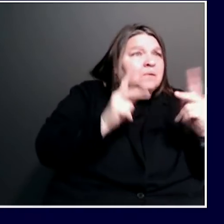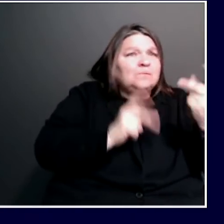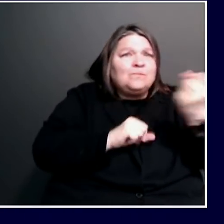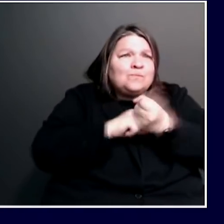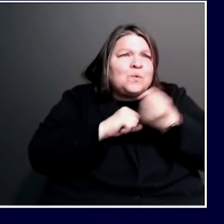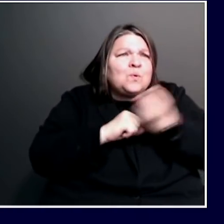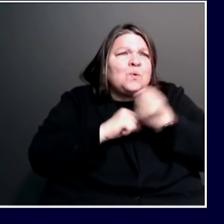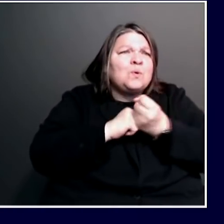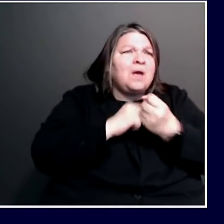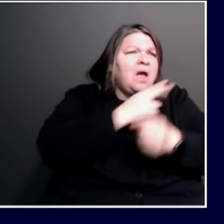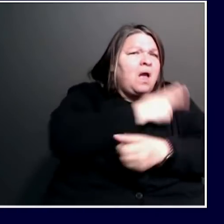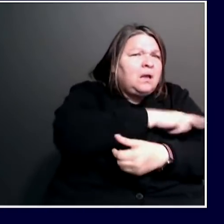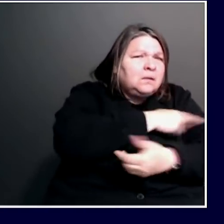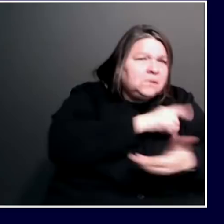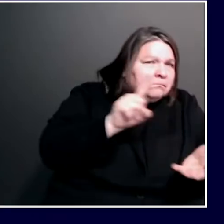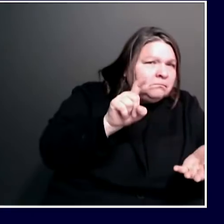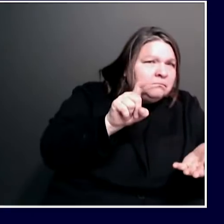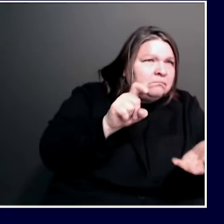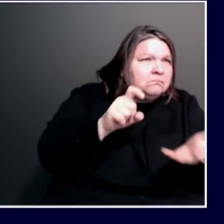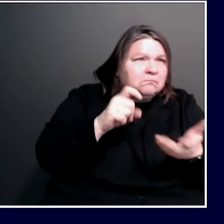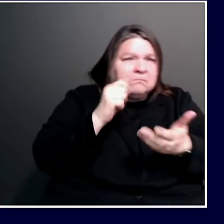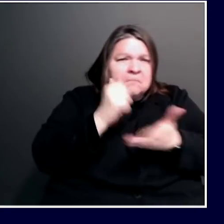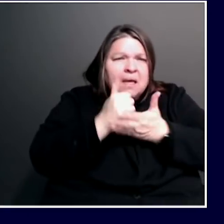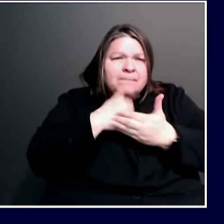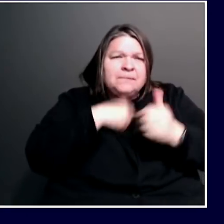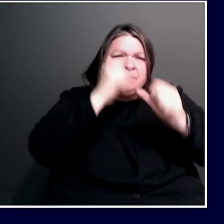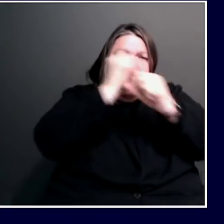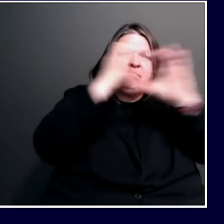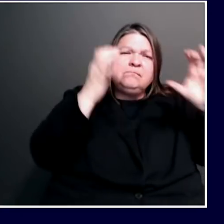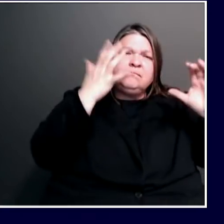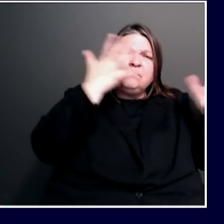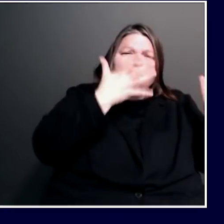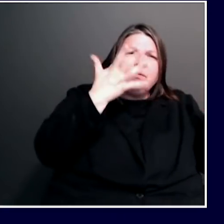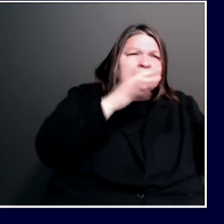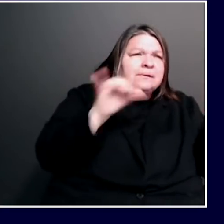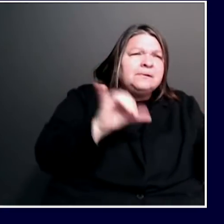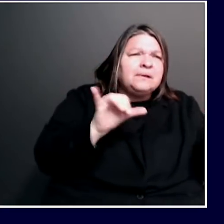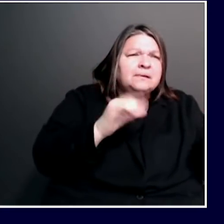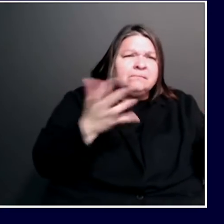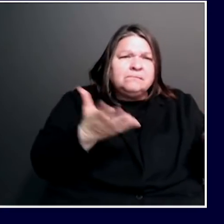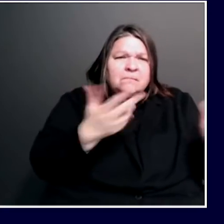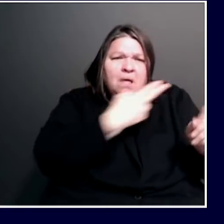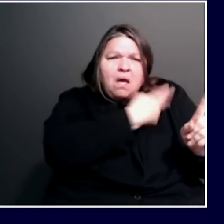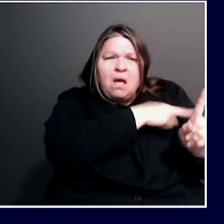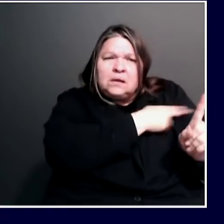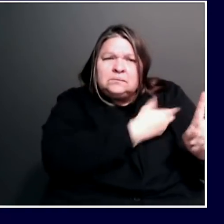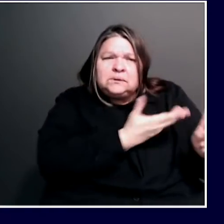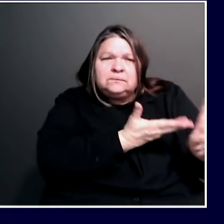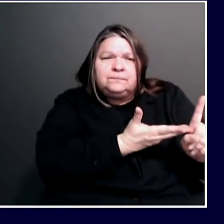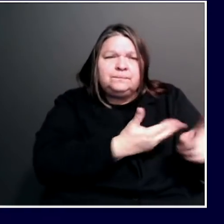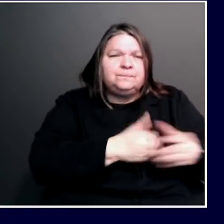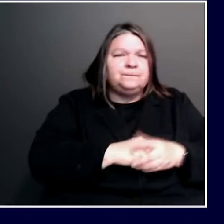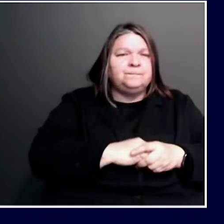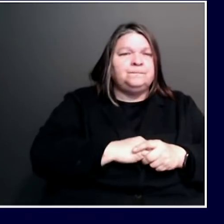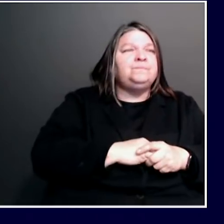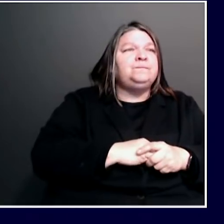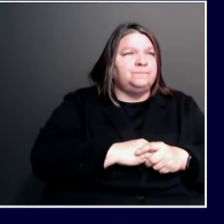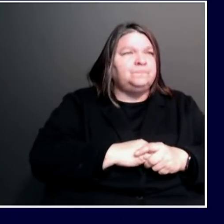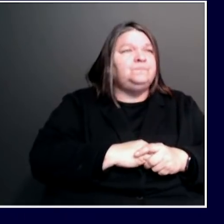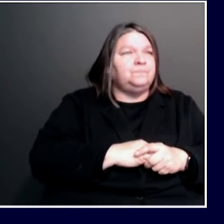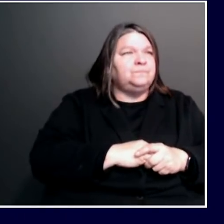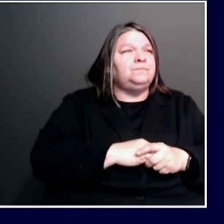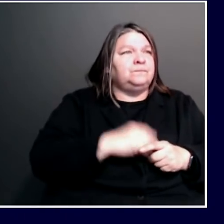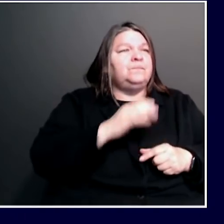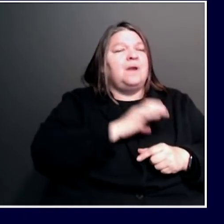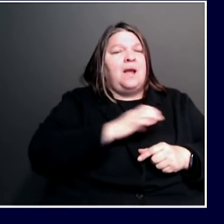give a snapshot of what it's like inside the typical Maine hospital right now? Sure. So we do check in with